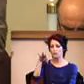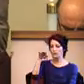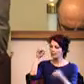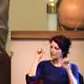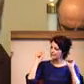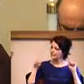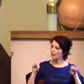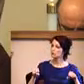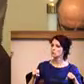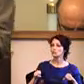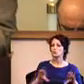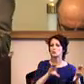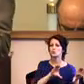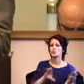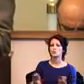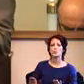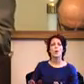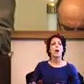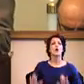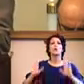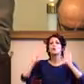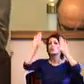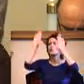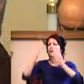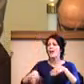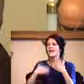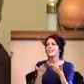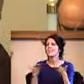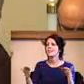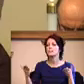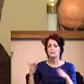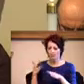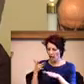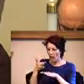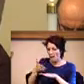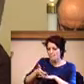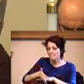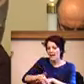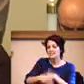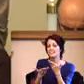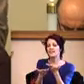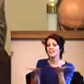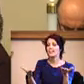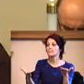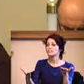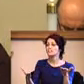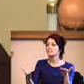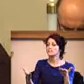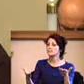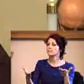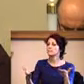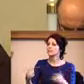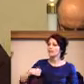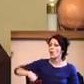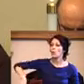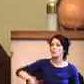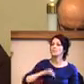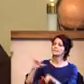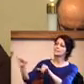things abundant things that you too would Empower Us by that same spirit this morning that